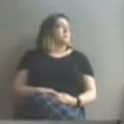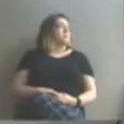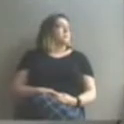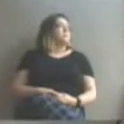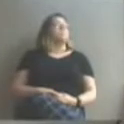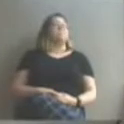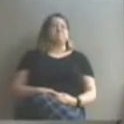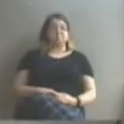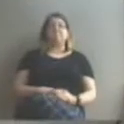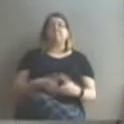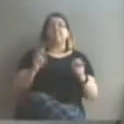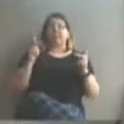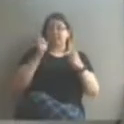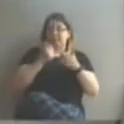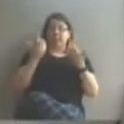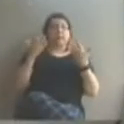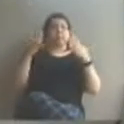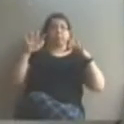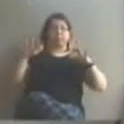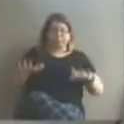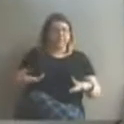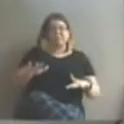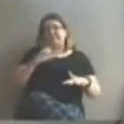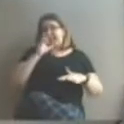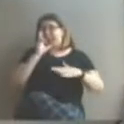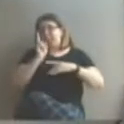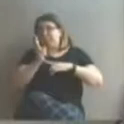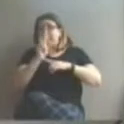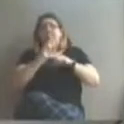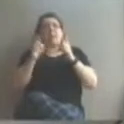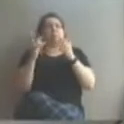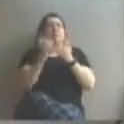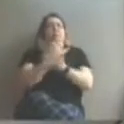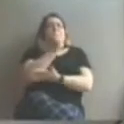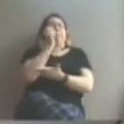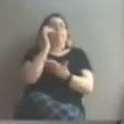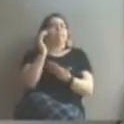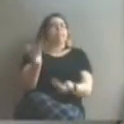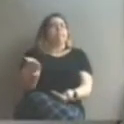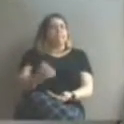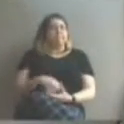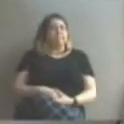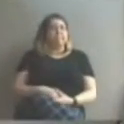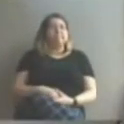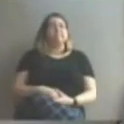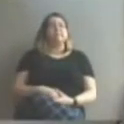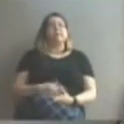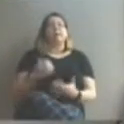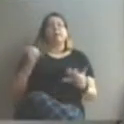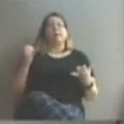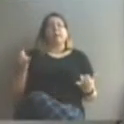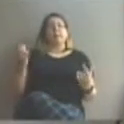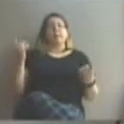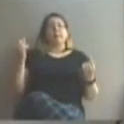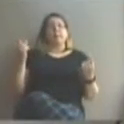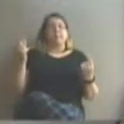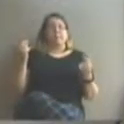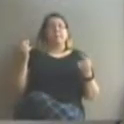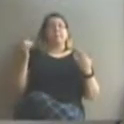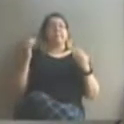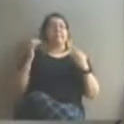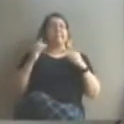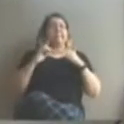Okay, well, everything's settled down. It wasn't quite 2 minutes, but I'll take it. So What I'd like to do now is launch